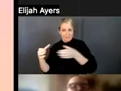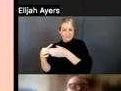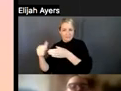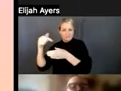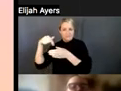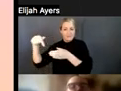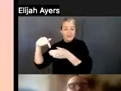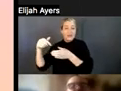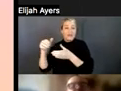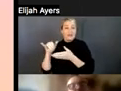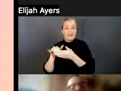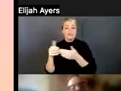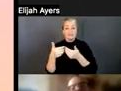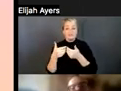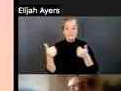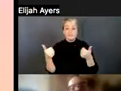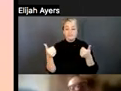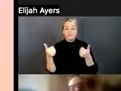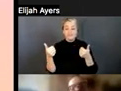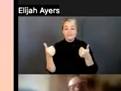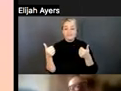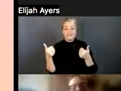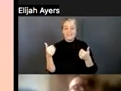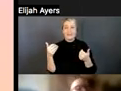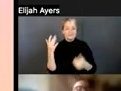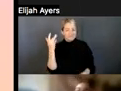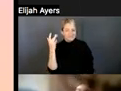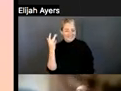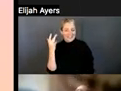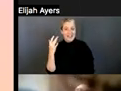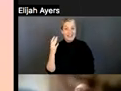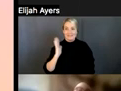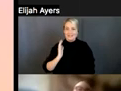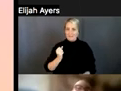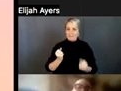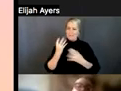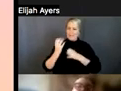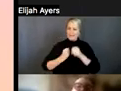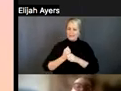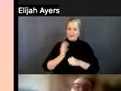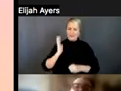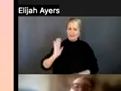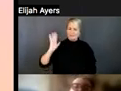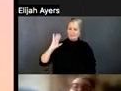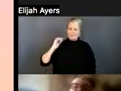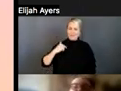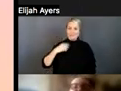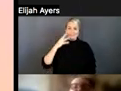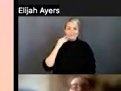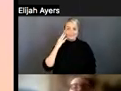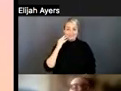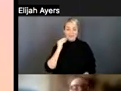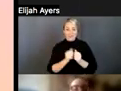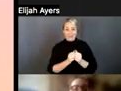breakout inspired by an experience that I had years ago with a gallerist and